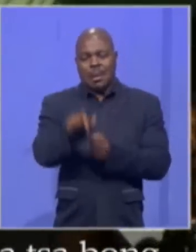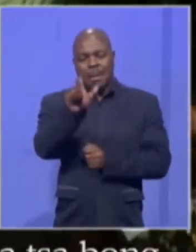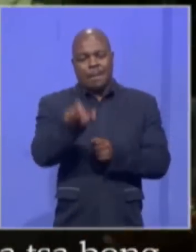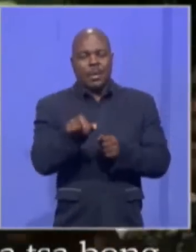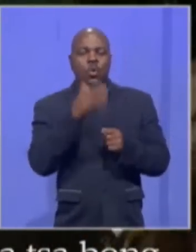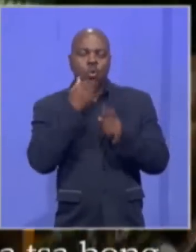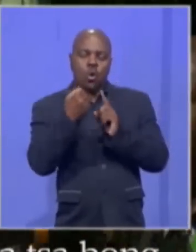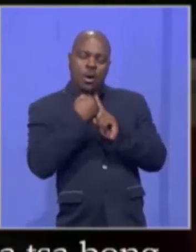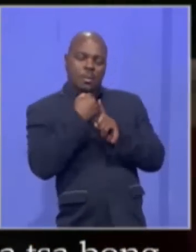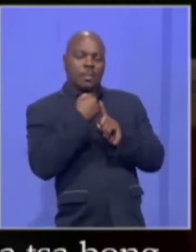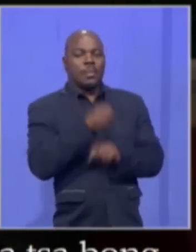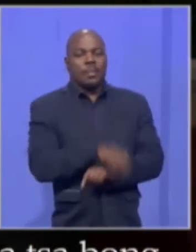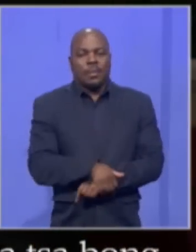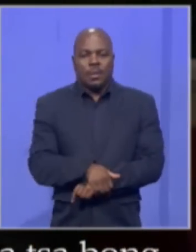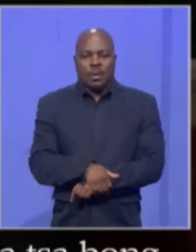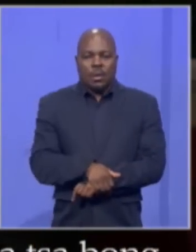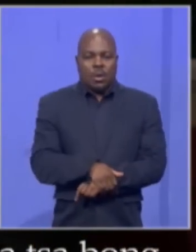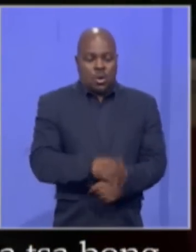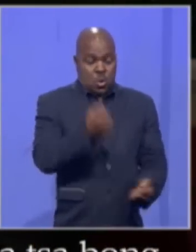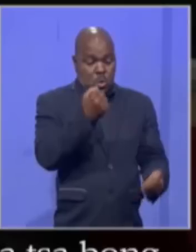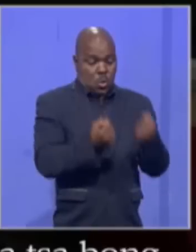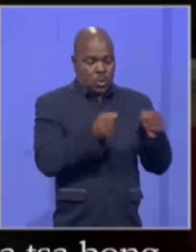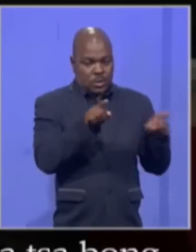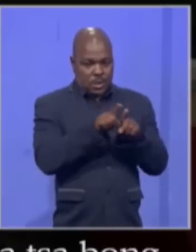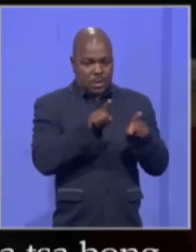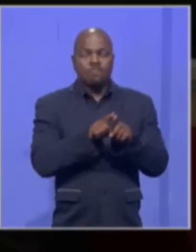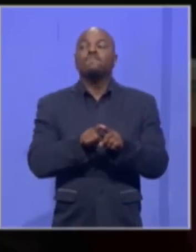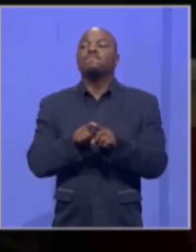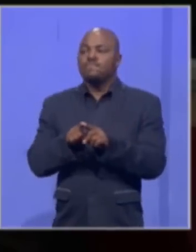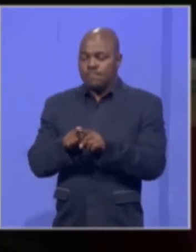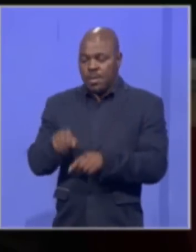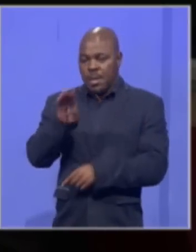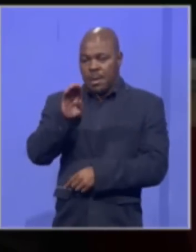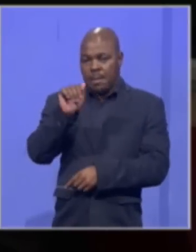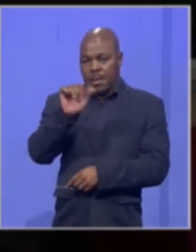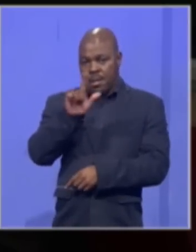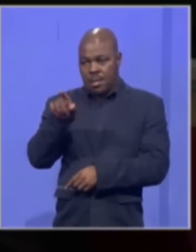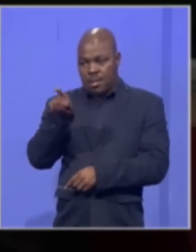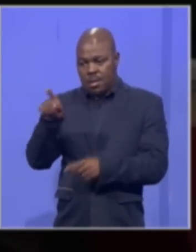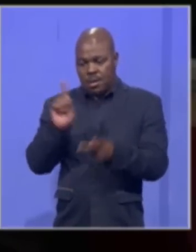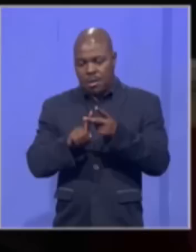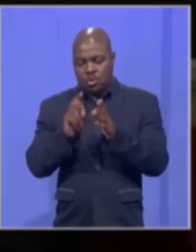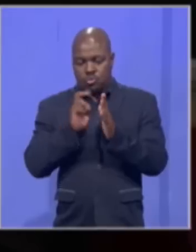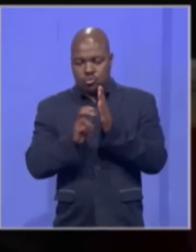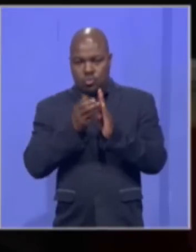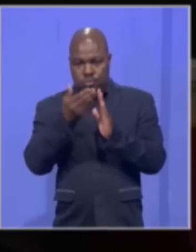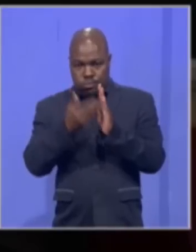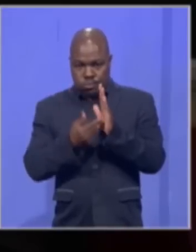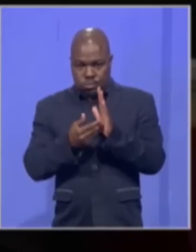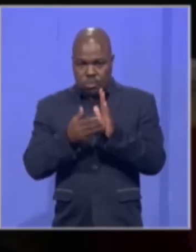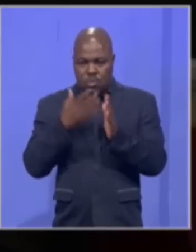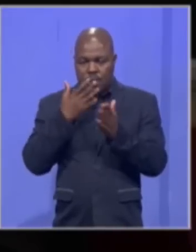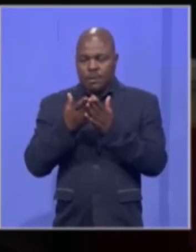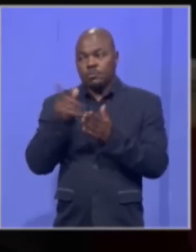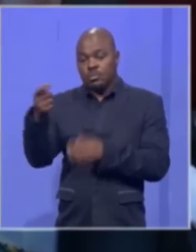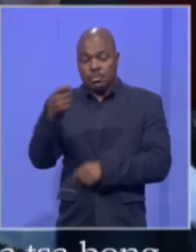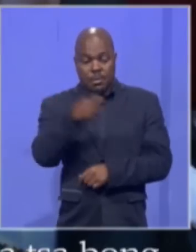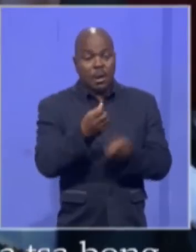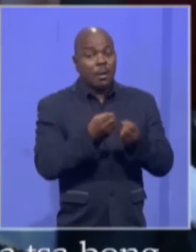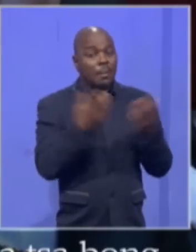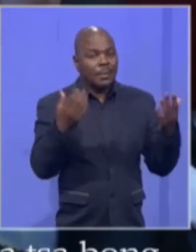The court also make a bail as also a condition to be fixed at 6,000